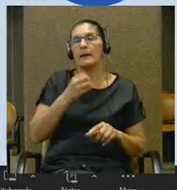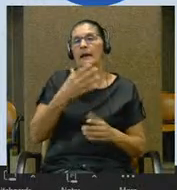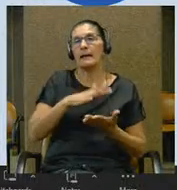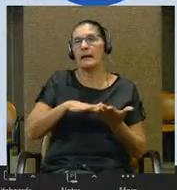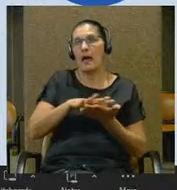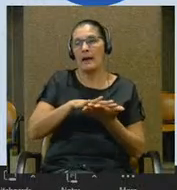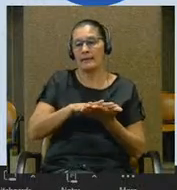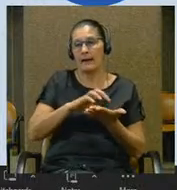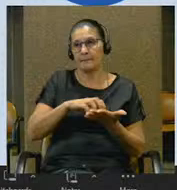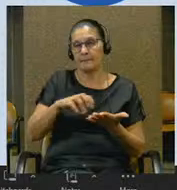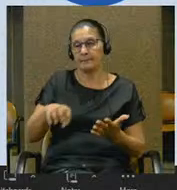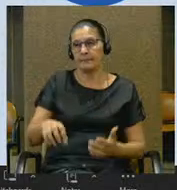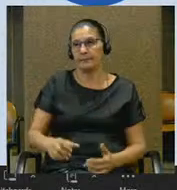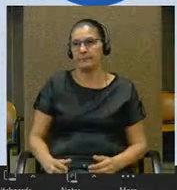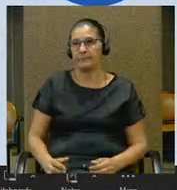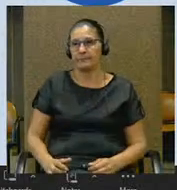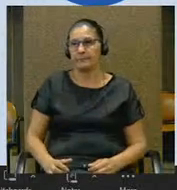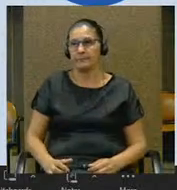or considered.